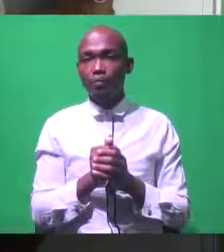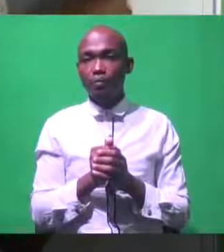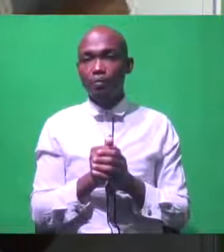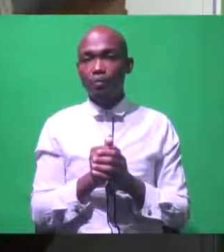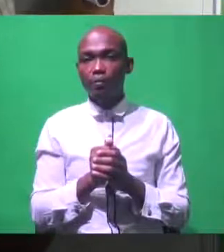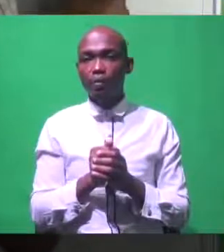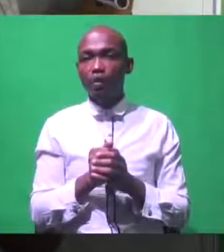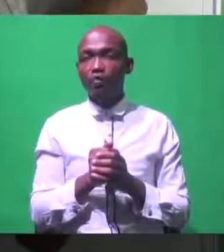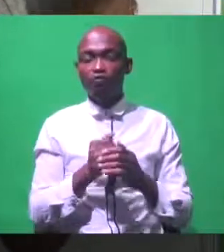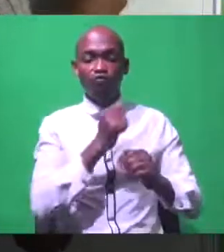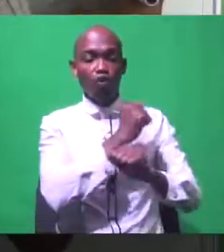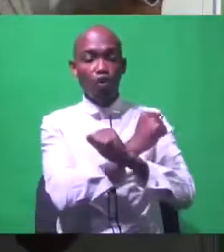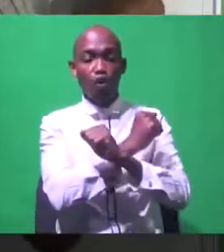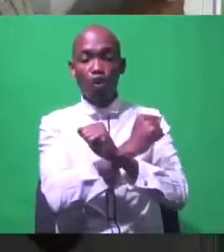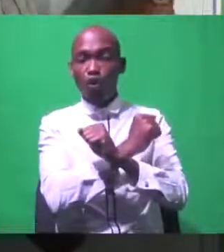colonial